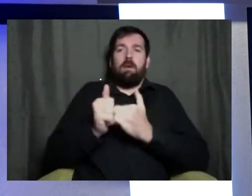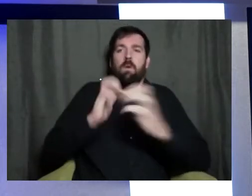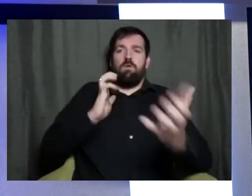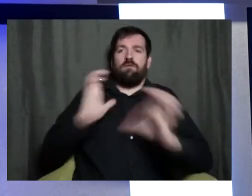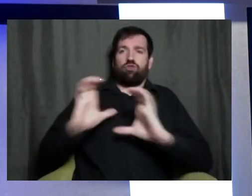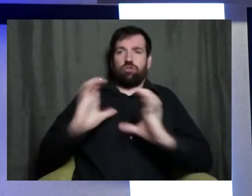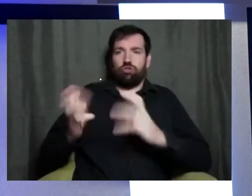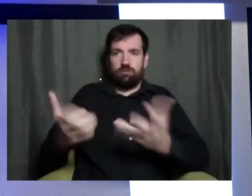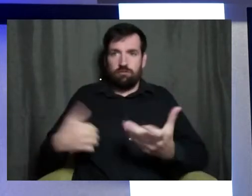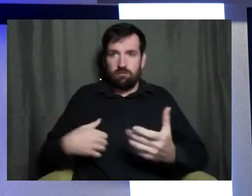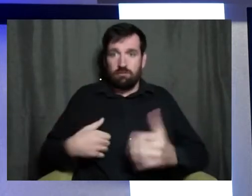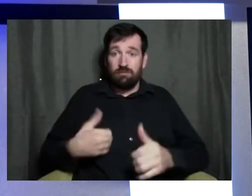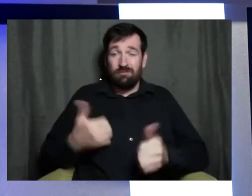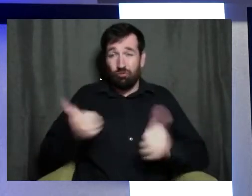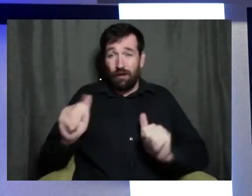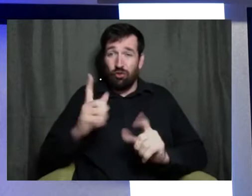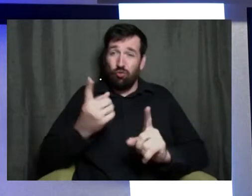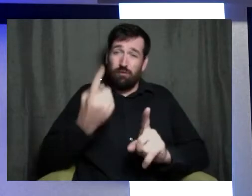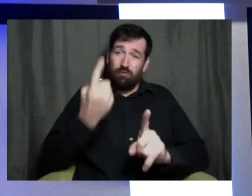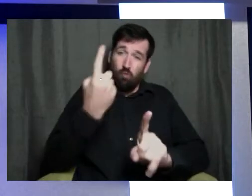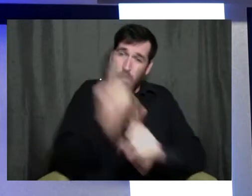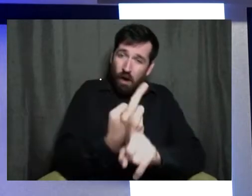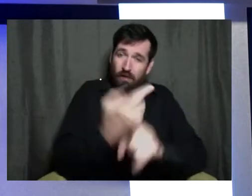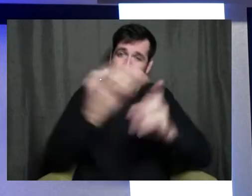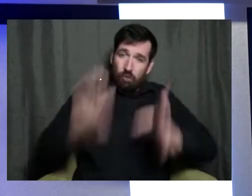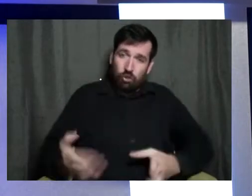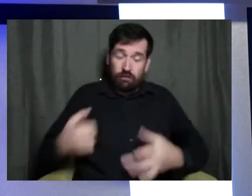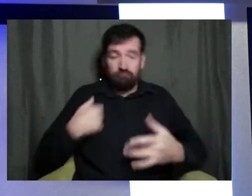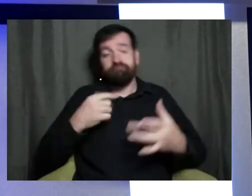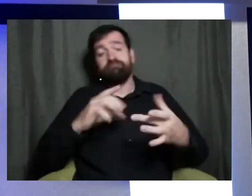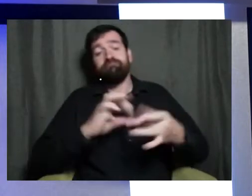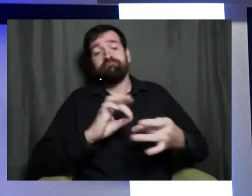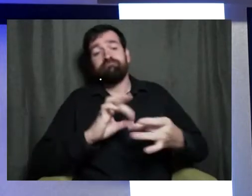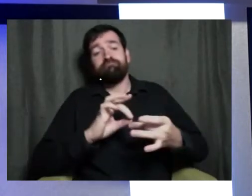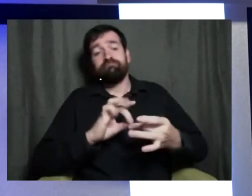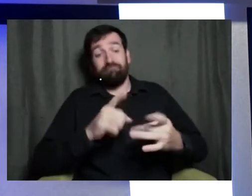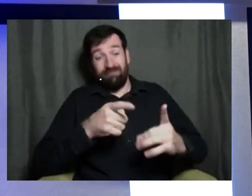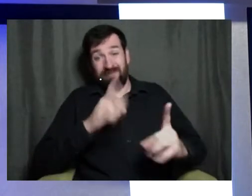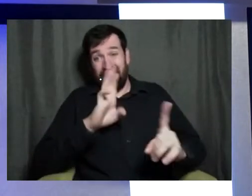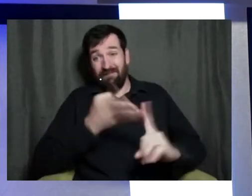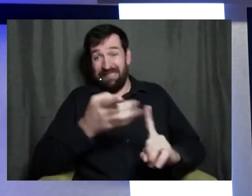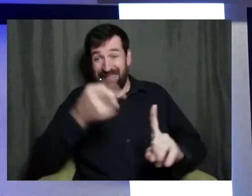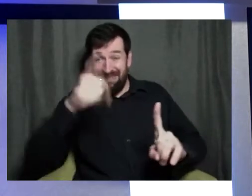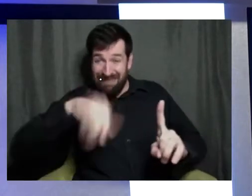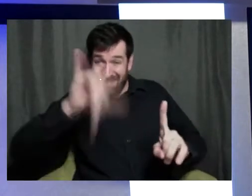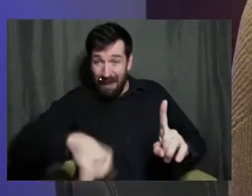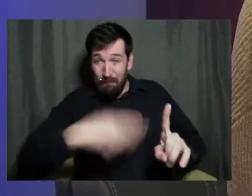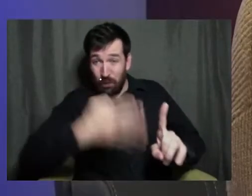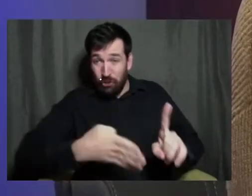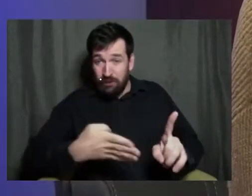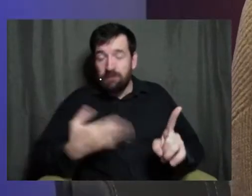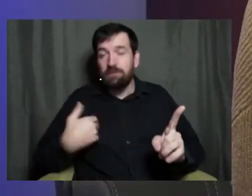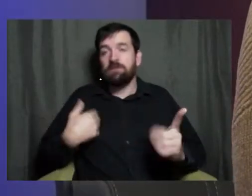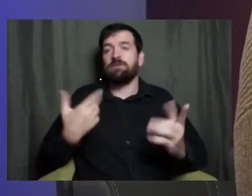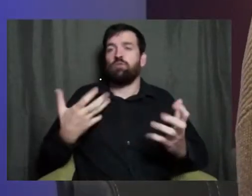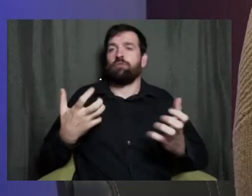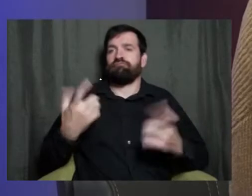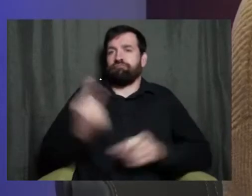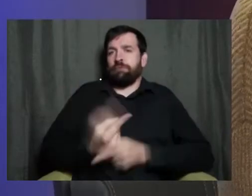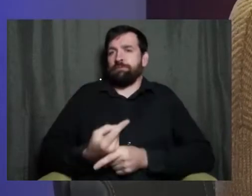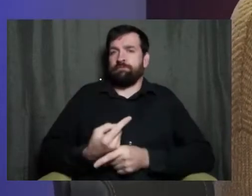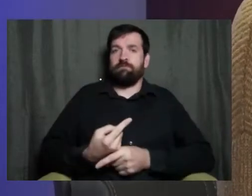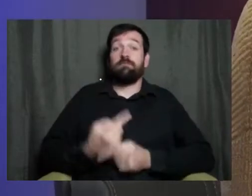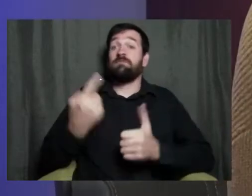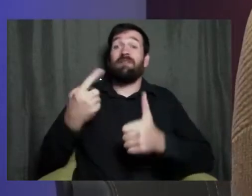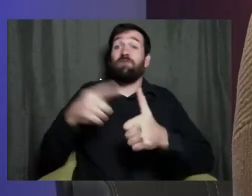one person at a time. So if something I say can make someone get the shot, I want to make sure I'm doing it right. I think number one is to not judge.